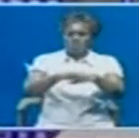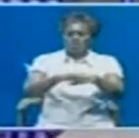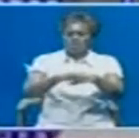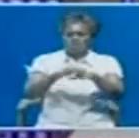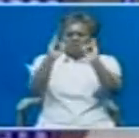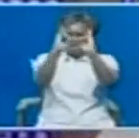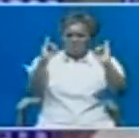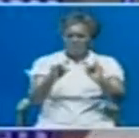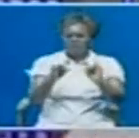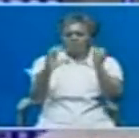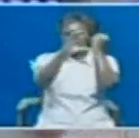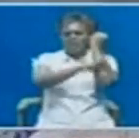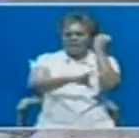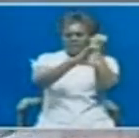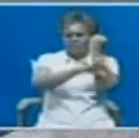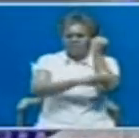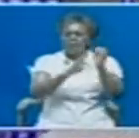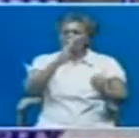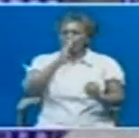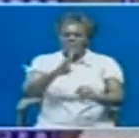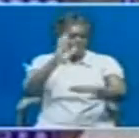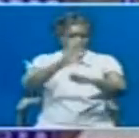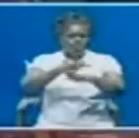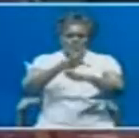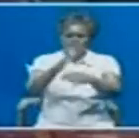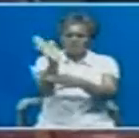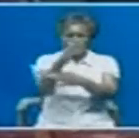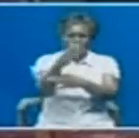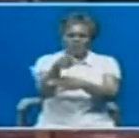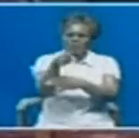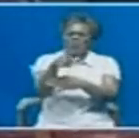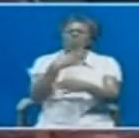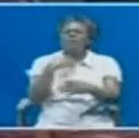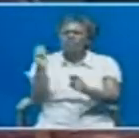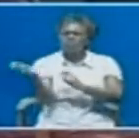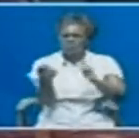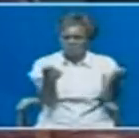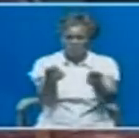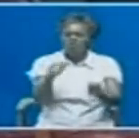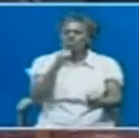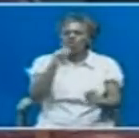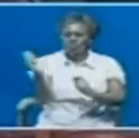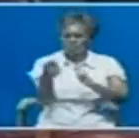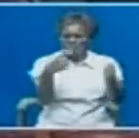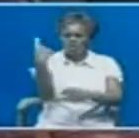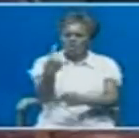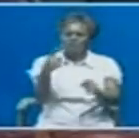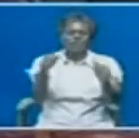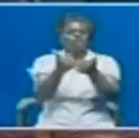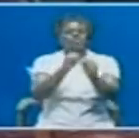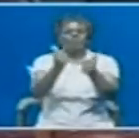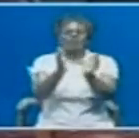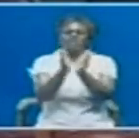image of the country, you know, just to be a good ambassador. You still want to be involved in cricket? Well, not only cricket, but sports